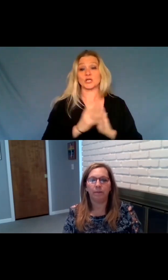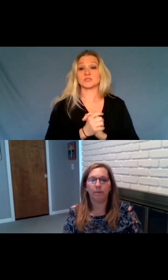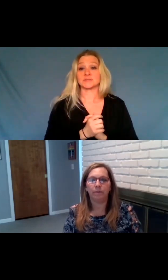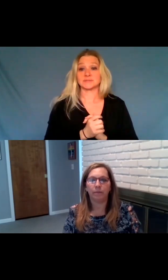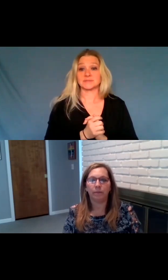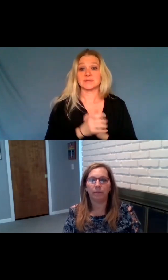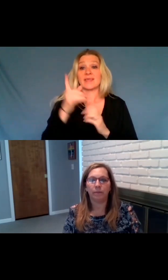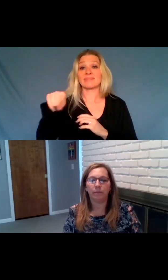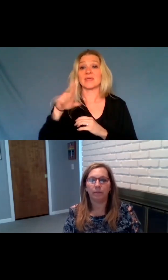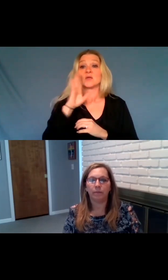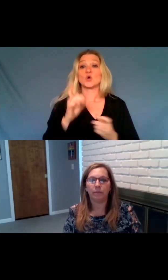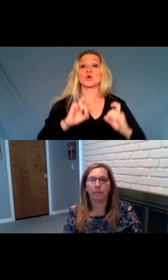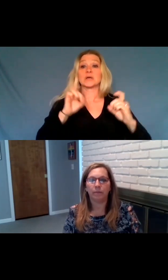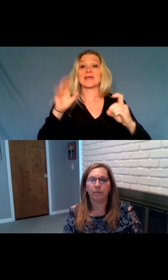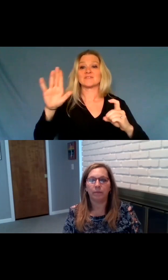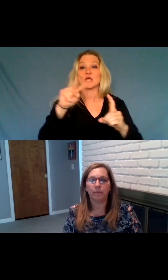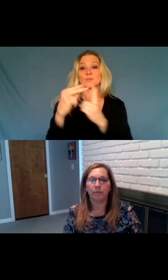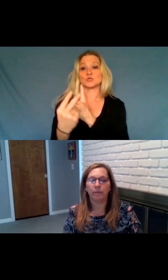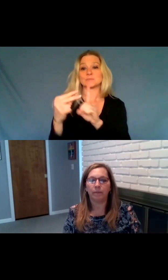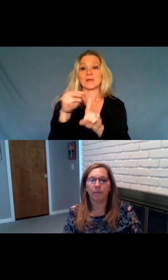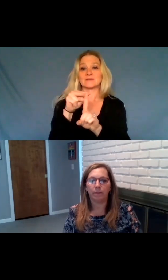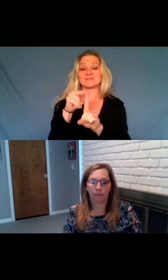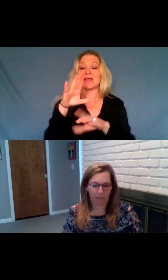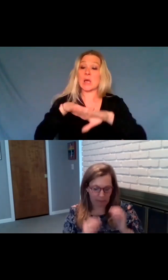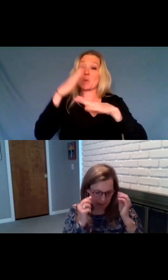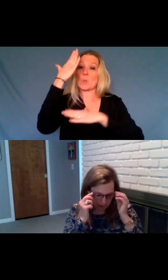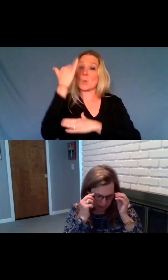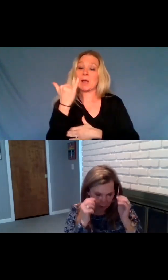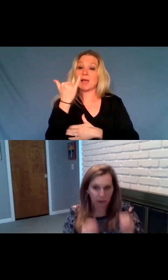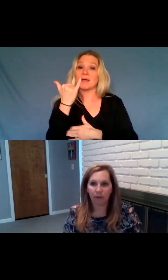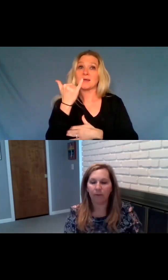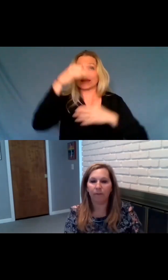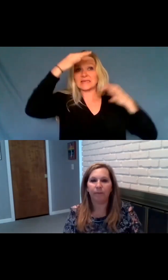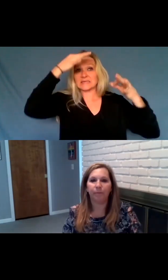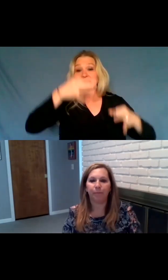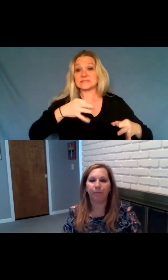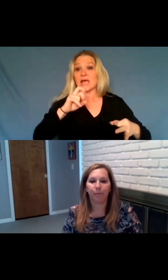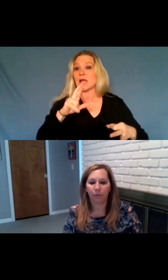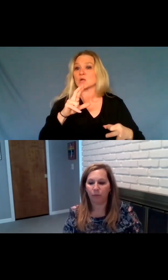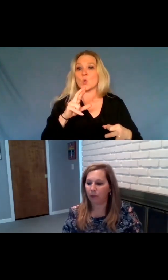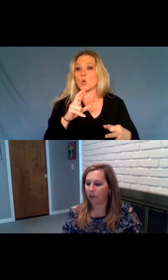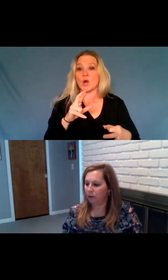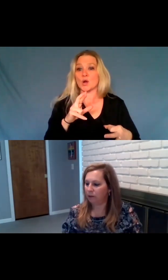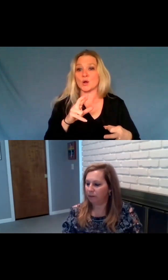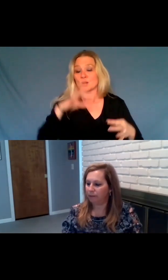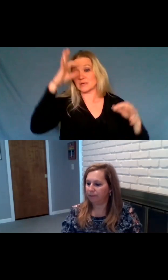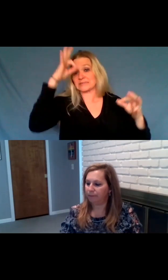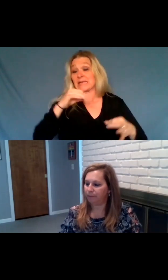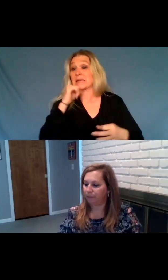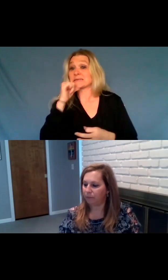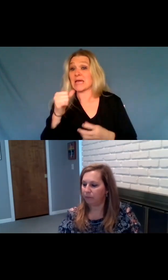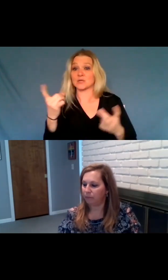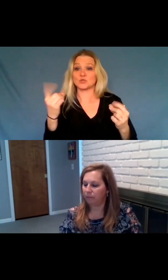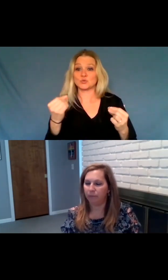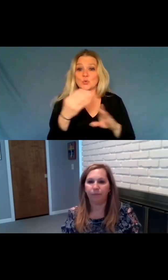They'll give their perspectives on why they choose or choose not to do pre-employment drug screenings.